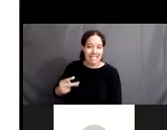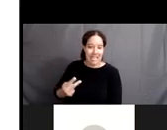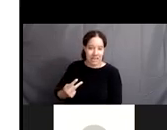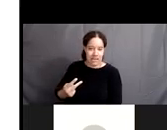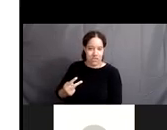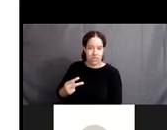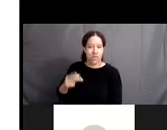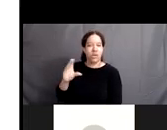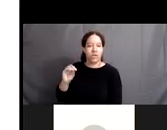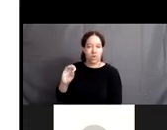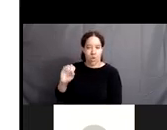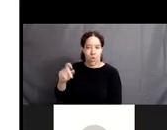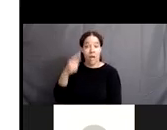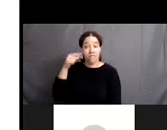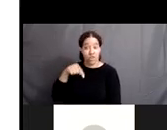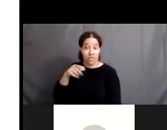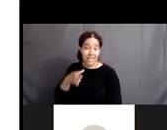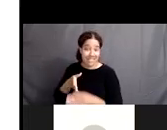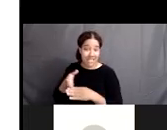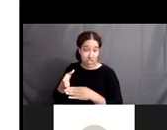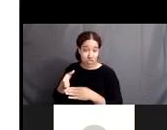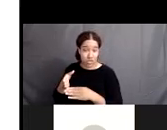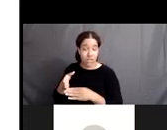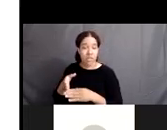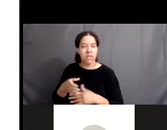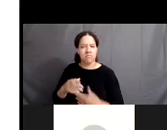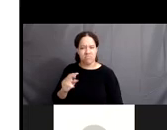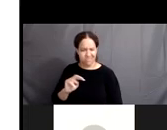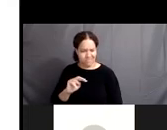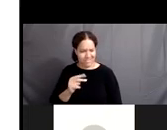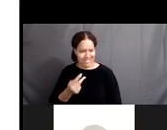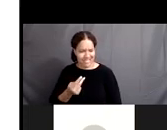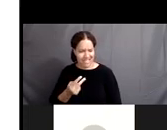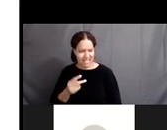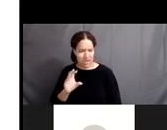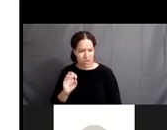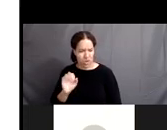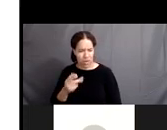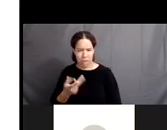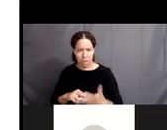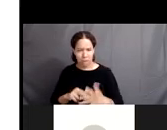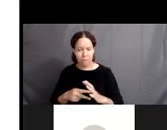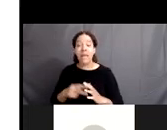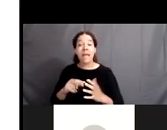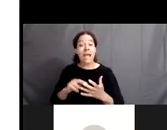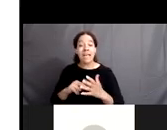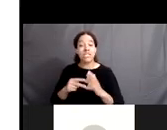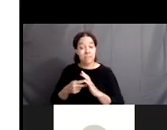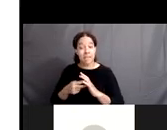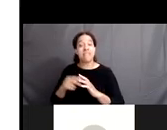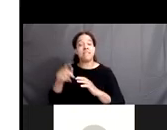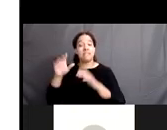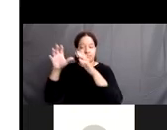for this industry. And what does a secondary cooperative mean? It means it is a cooperative whose members are other cooperatives in